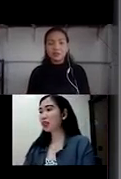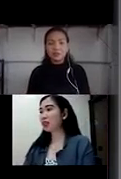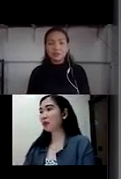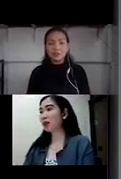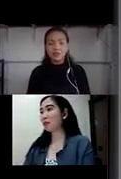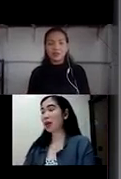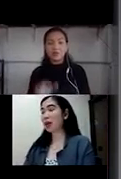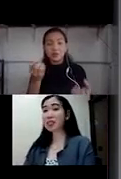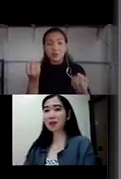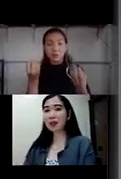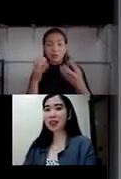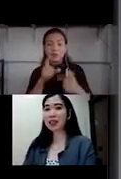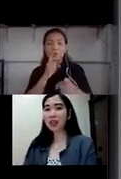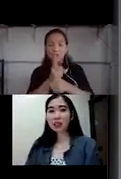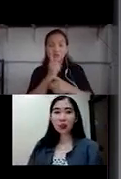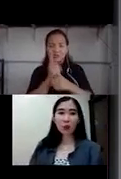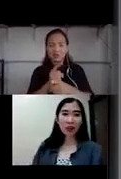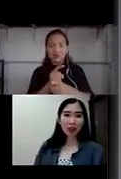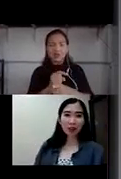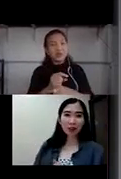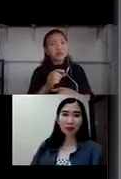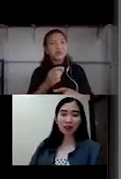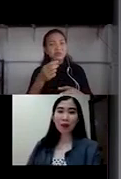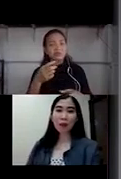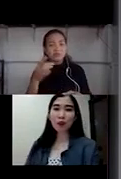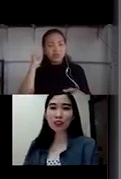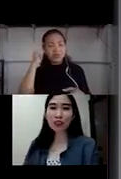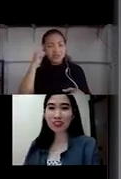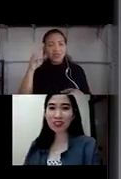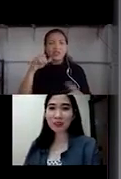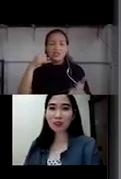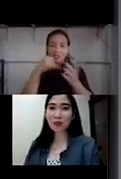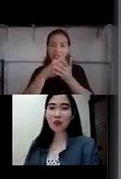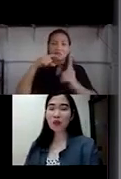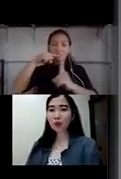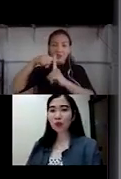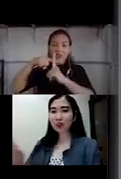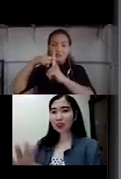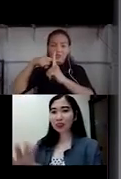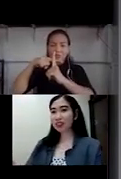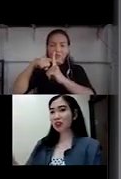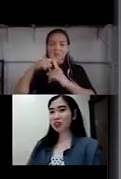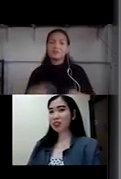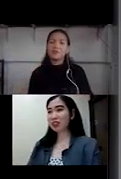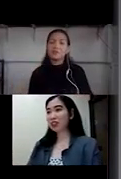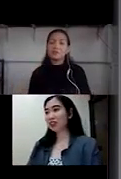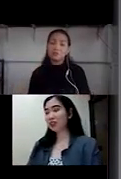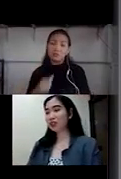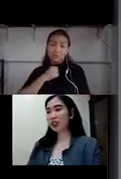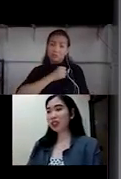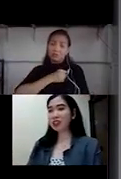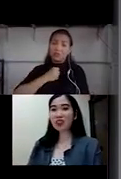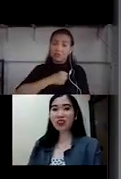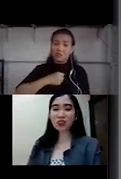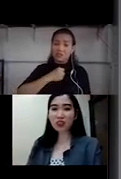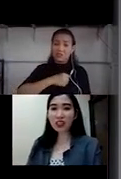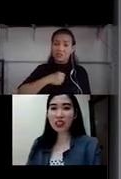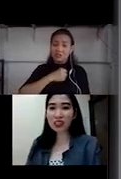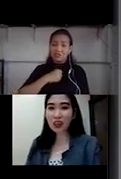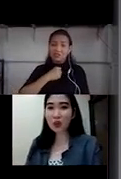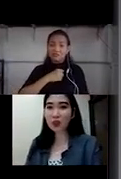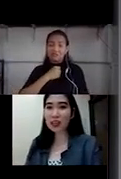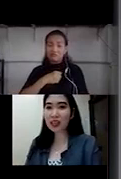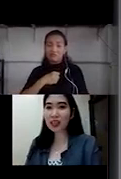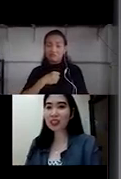sagot ay mga positive pa rin. So, mag-apologize lang din muna po ako kung hindi nyo nakikita nyo na